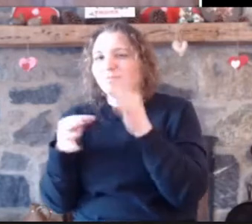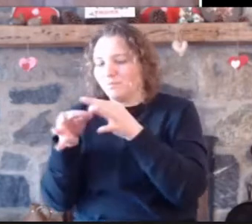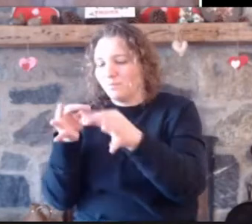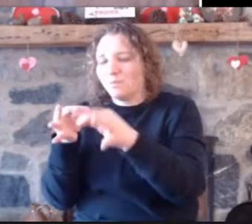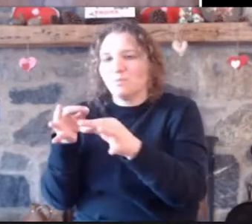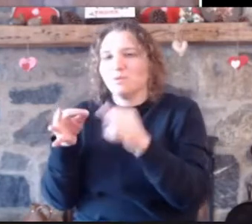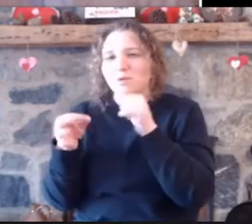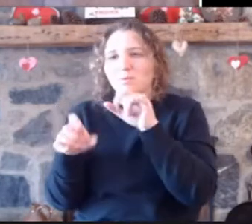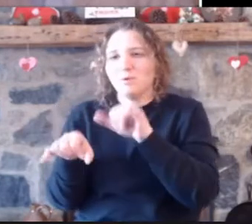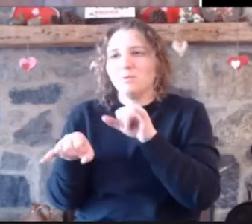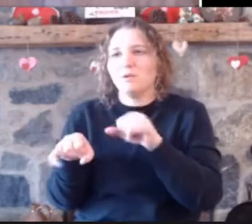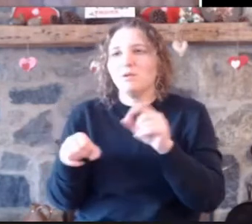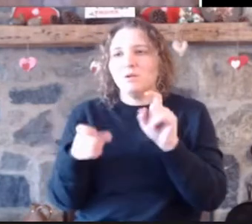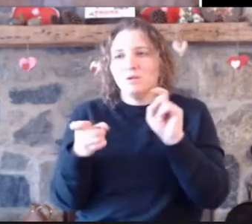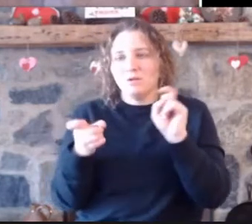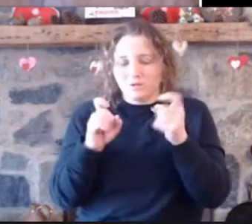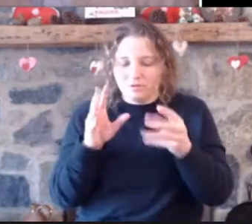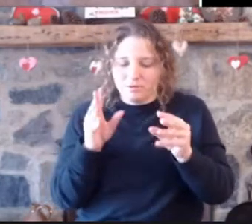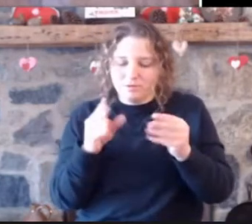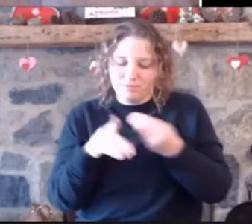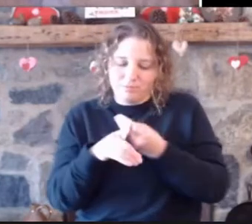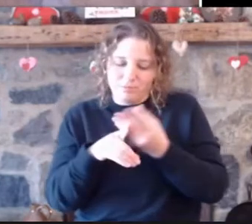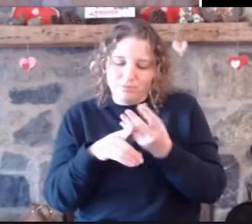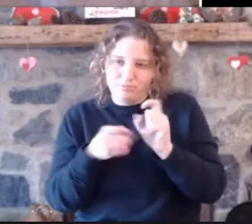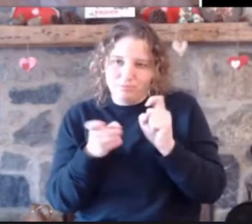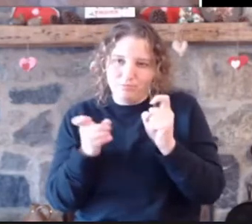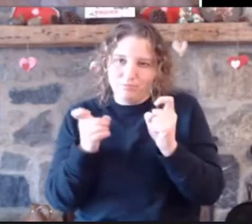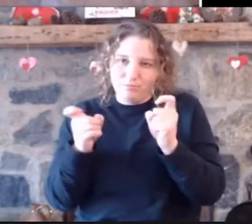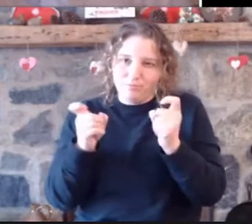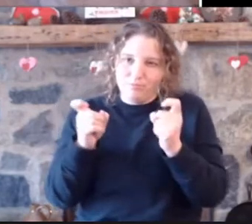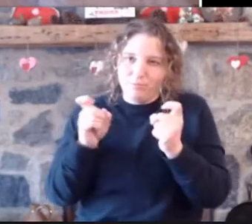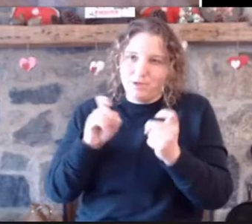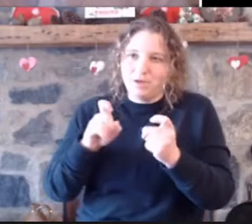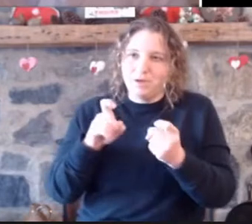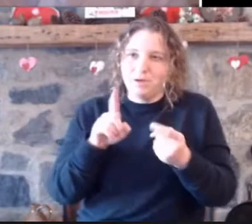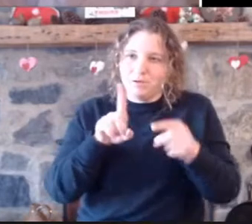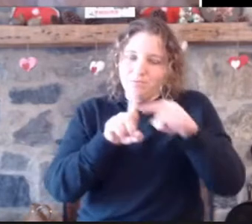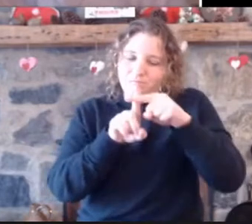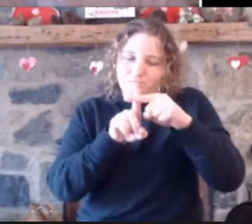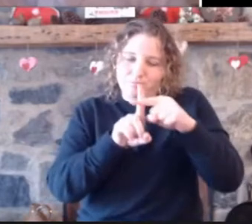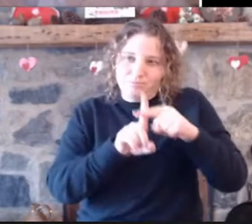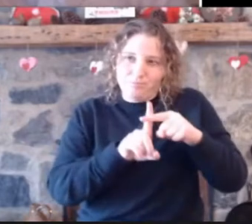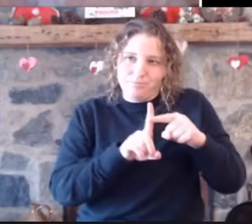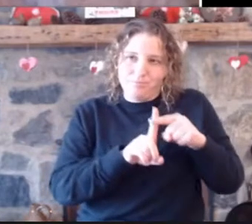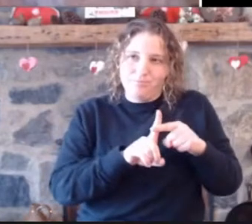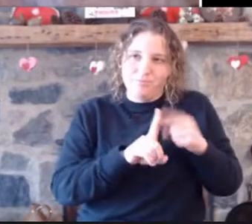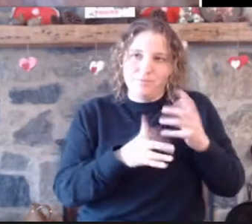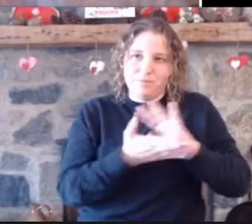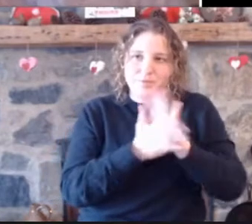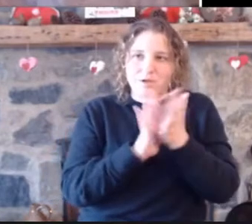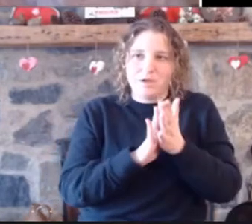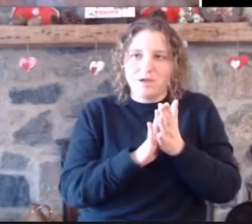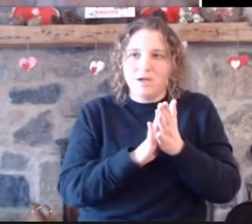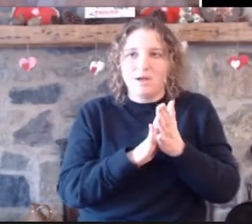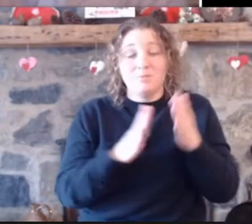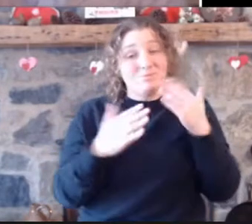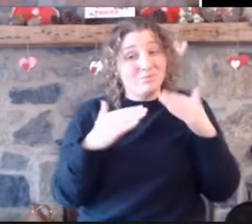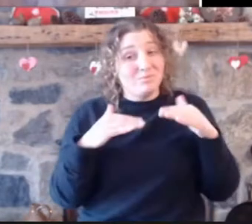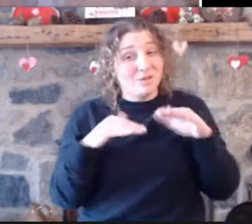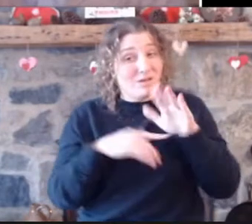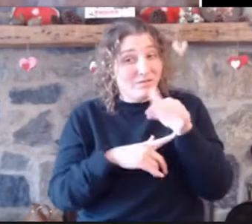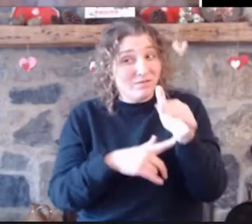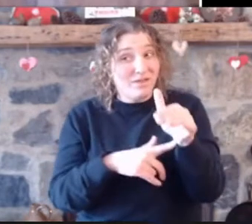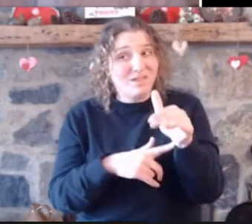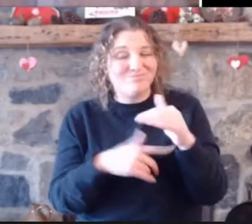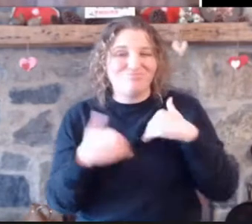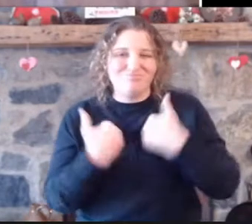continue to add through mutation positive changes of improved capabilities that allow it eventually to become a lobe-finned fish that's tired of